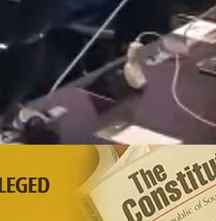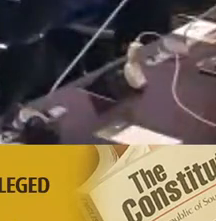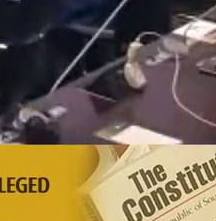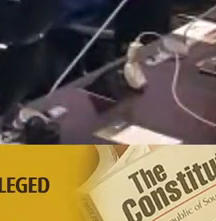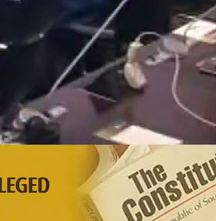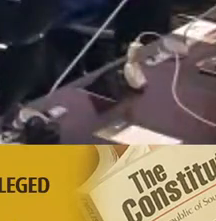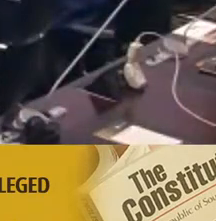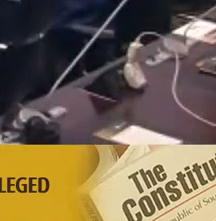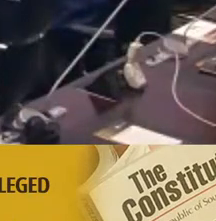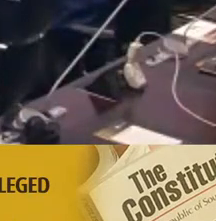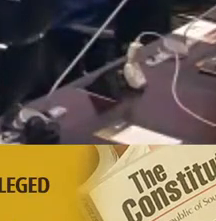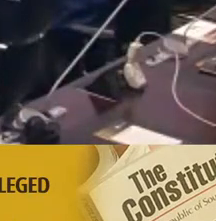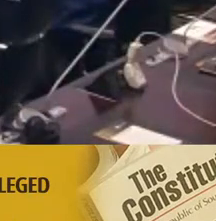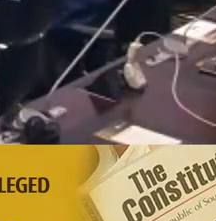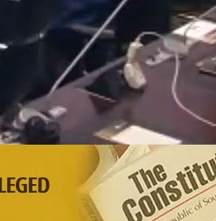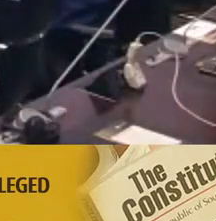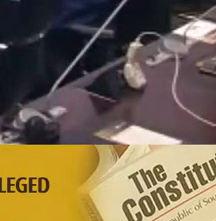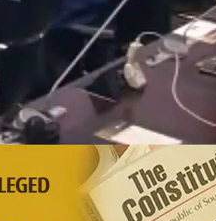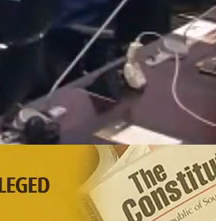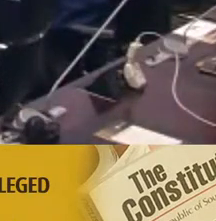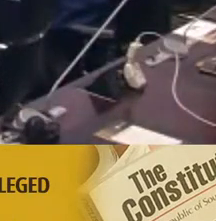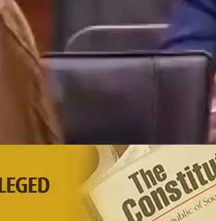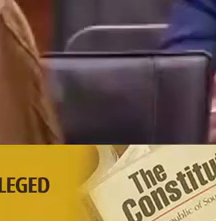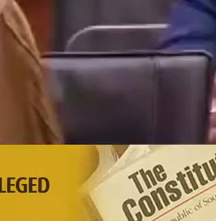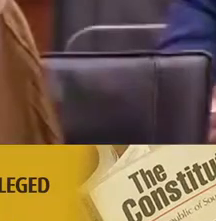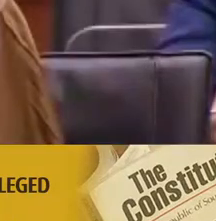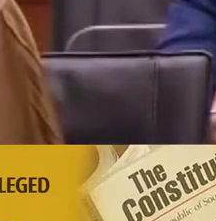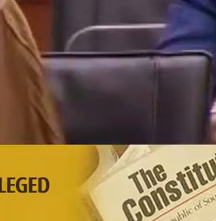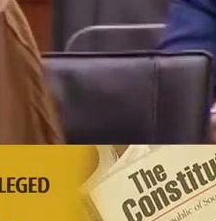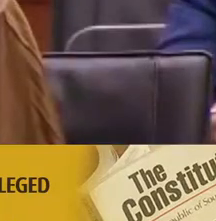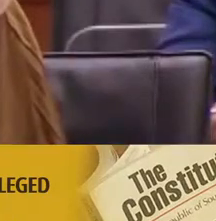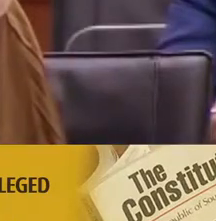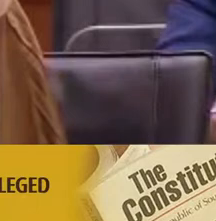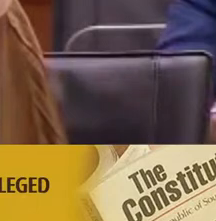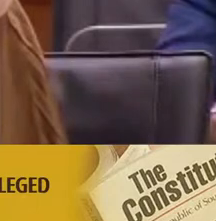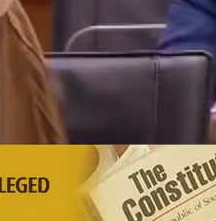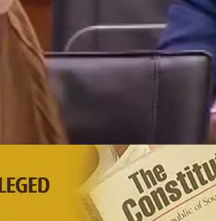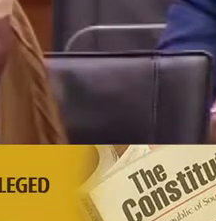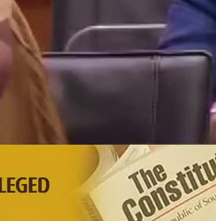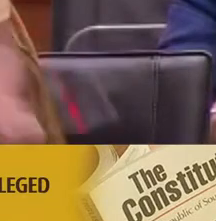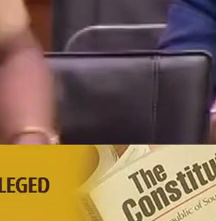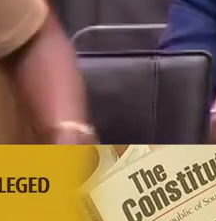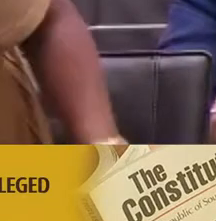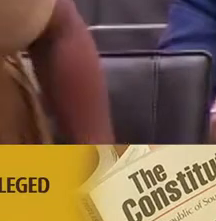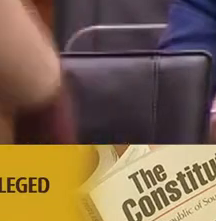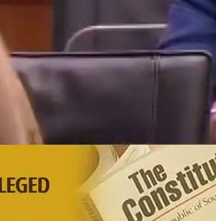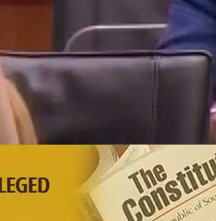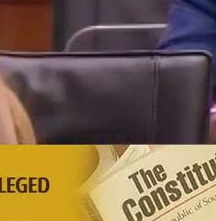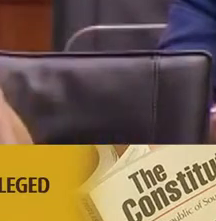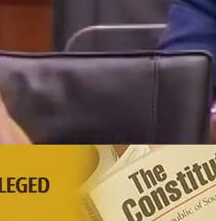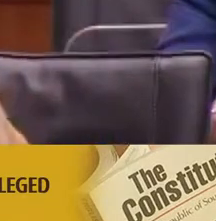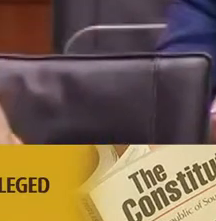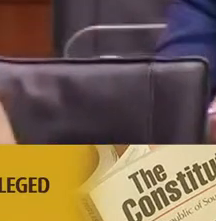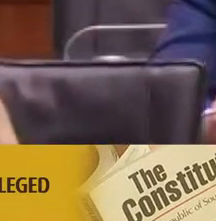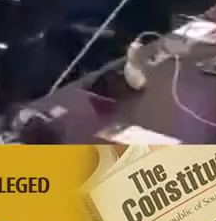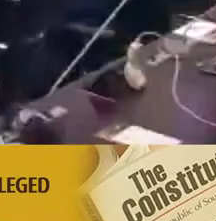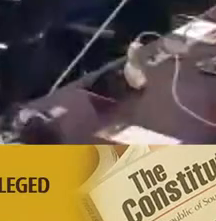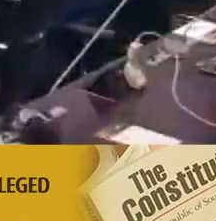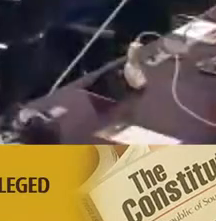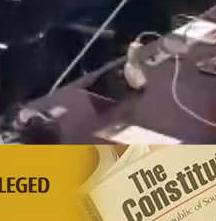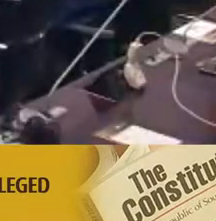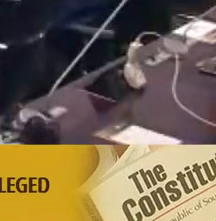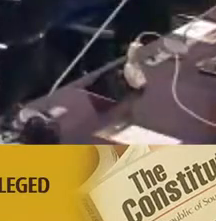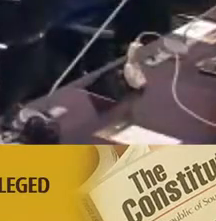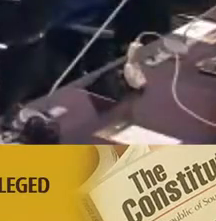my surname is okay just get that correction thank you very much honorable member